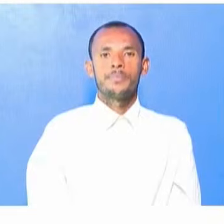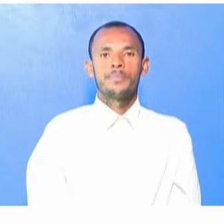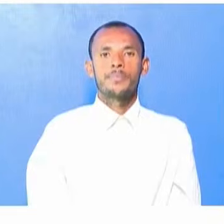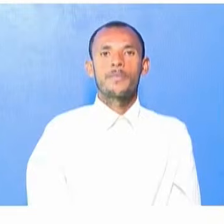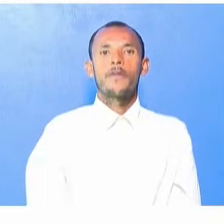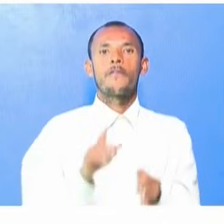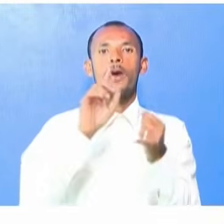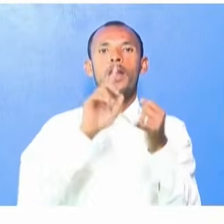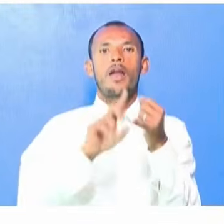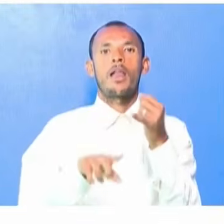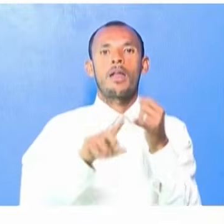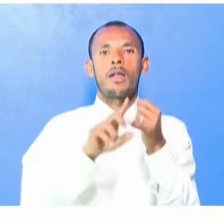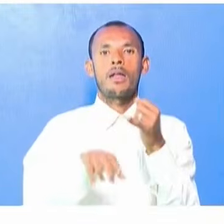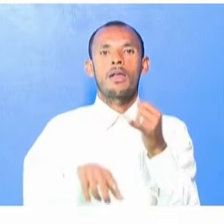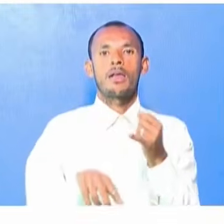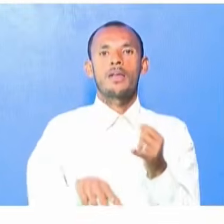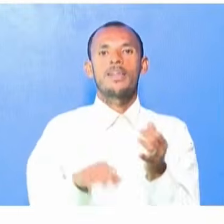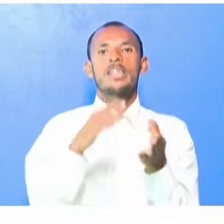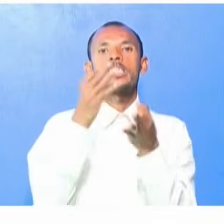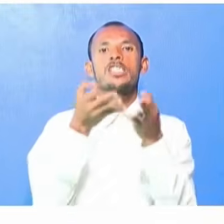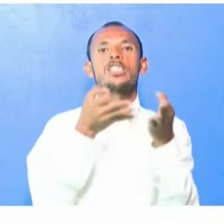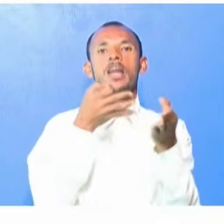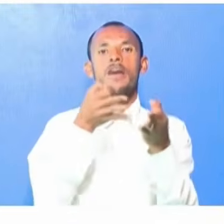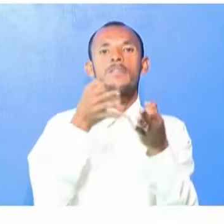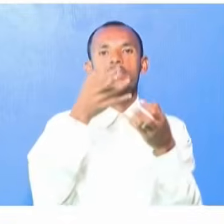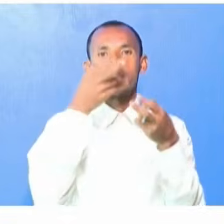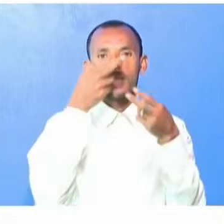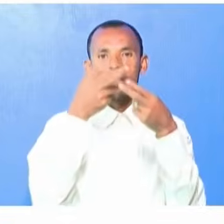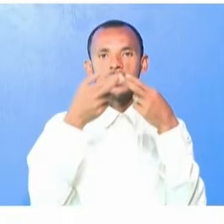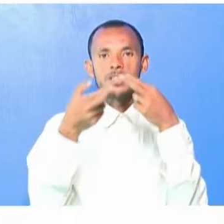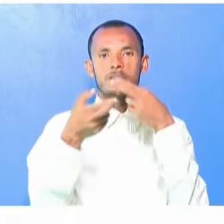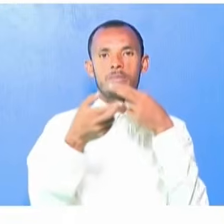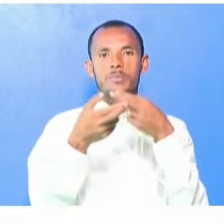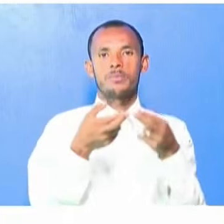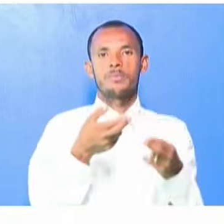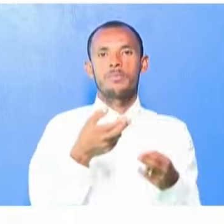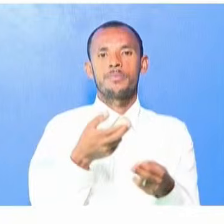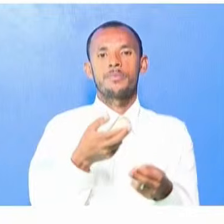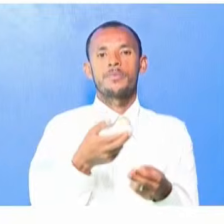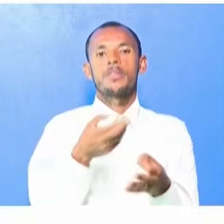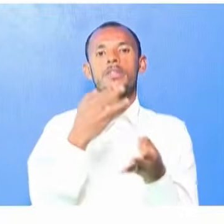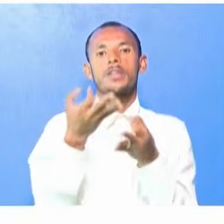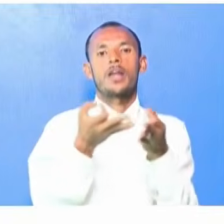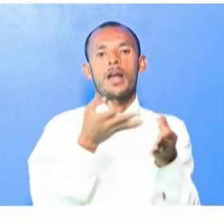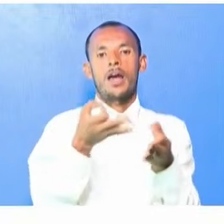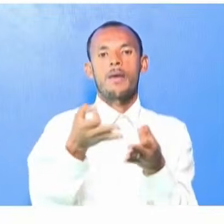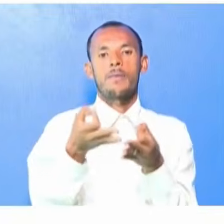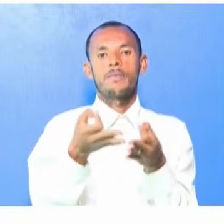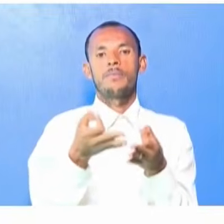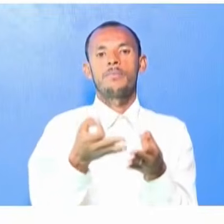And finally, describe the relationship. Describe